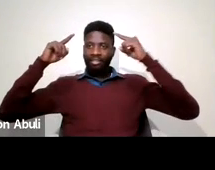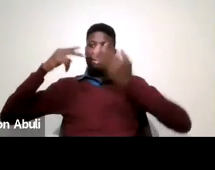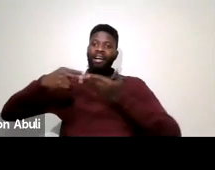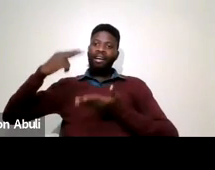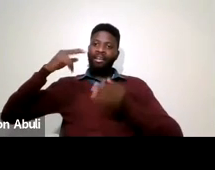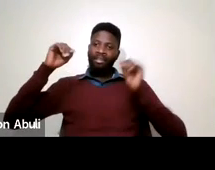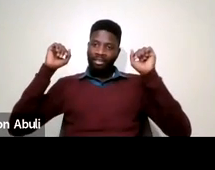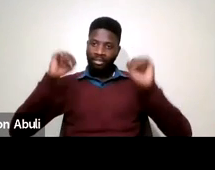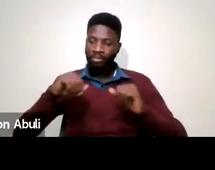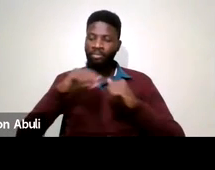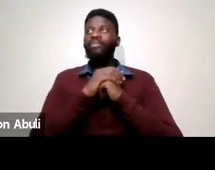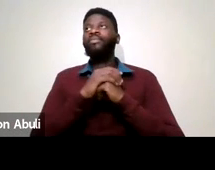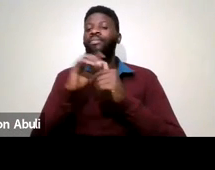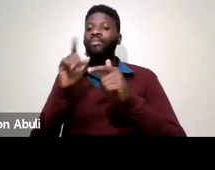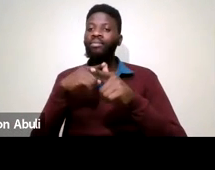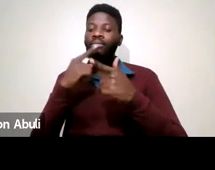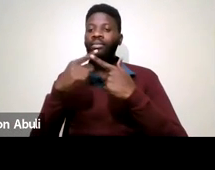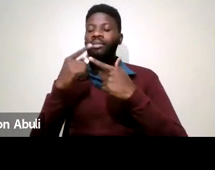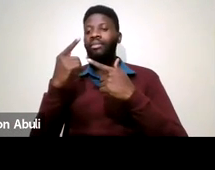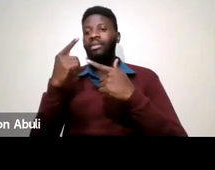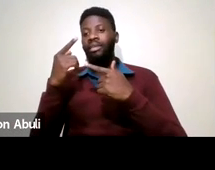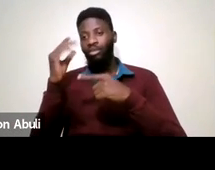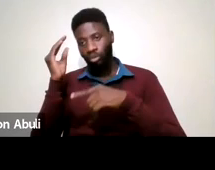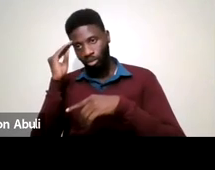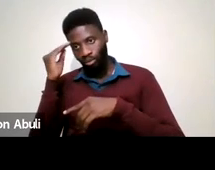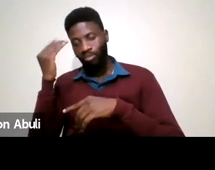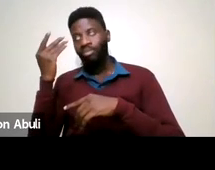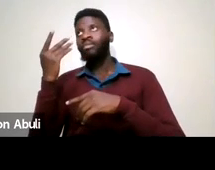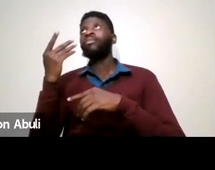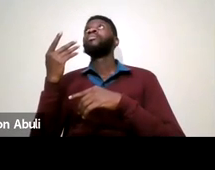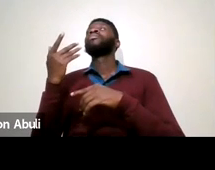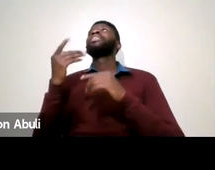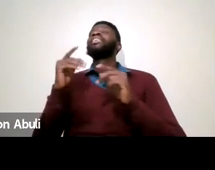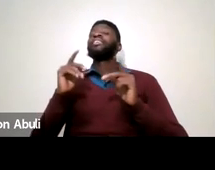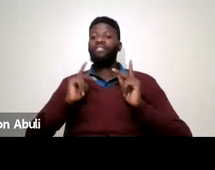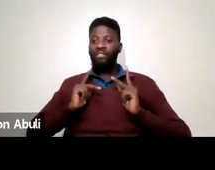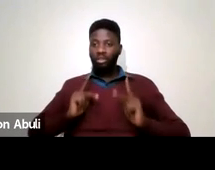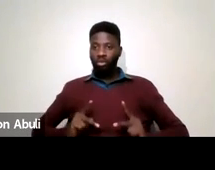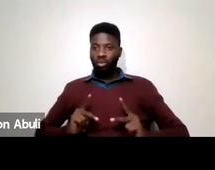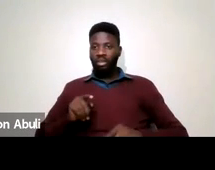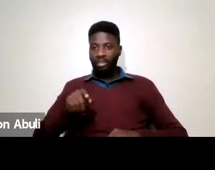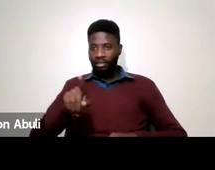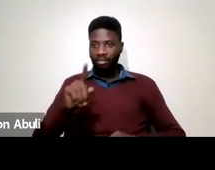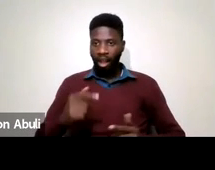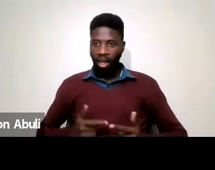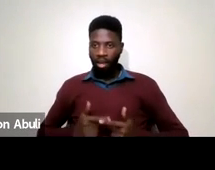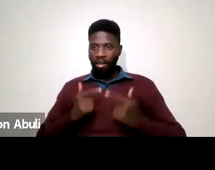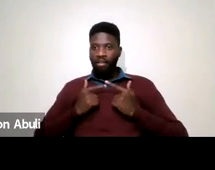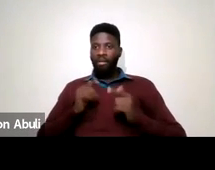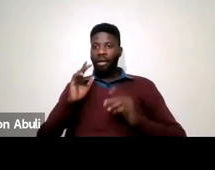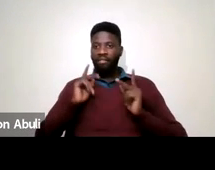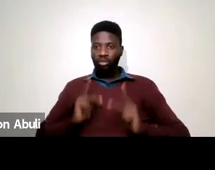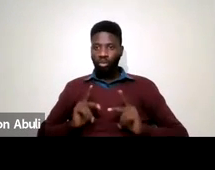So then, in education, in physical, in other words, how you are going to have your physical life, whether you want to